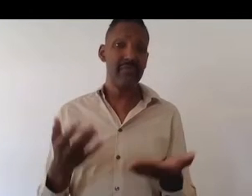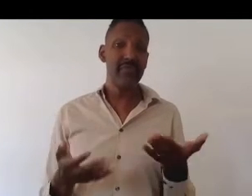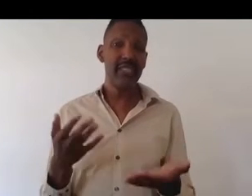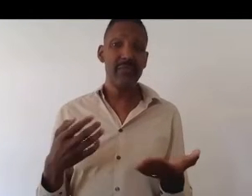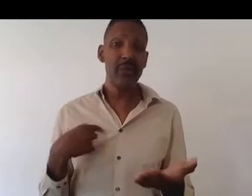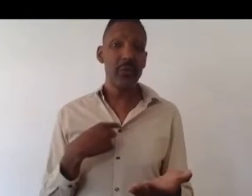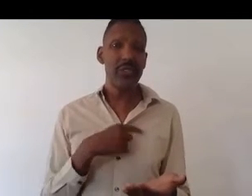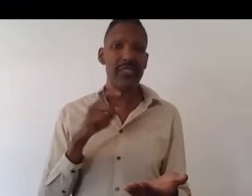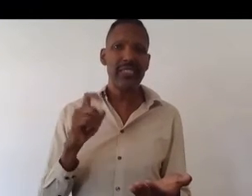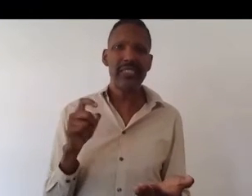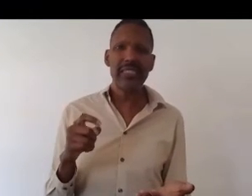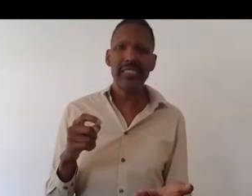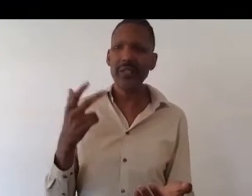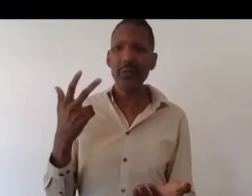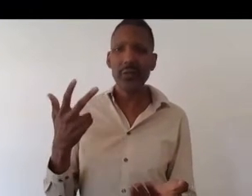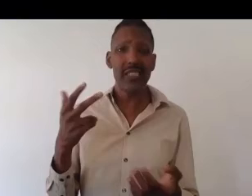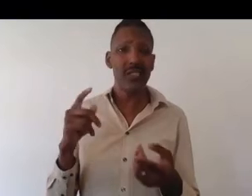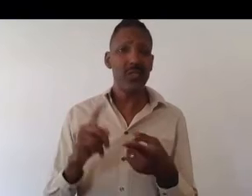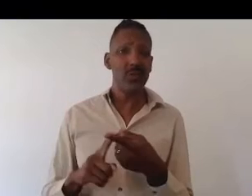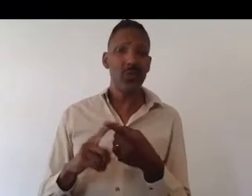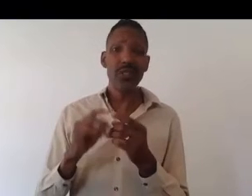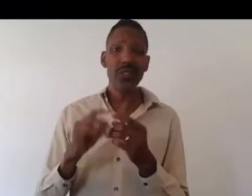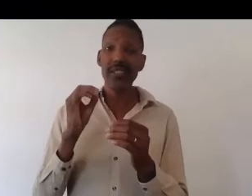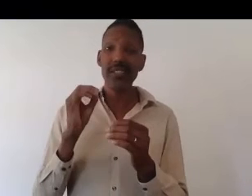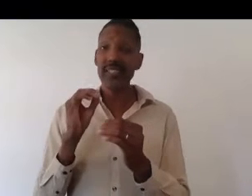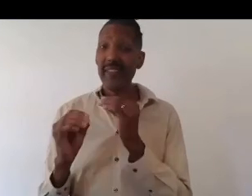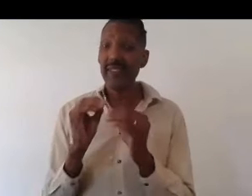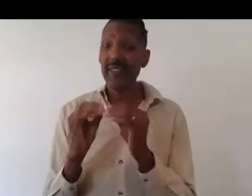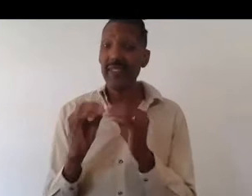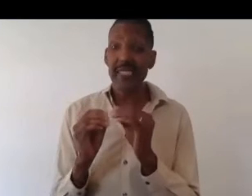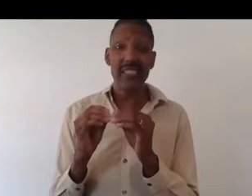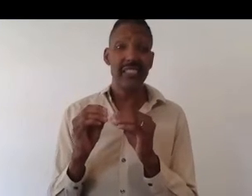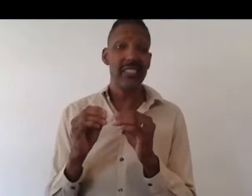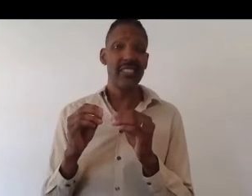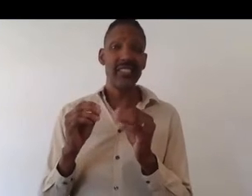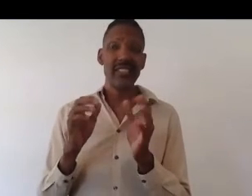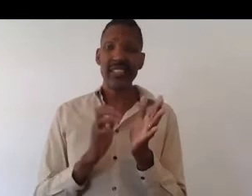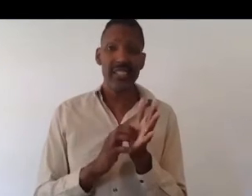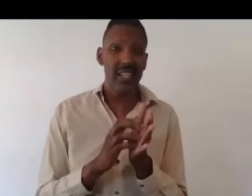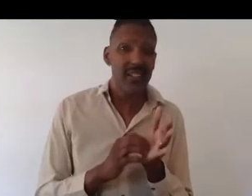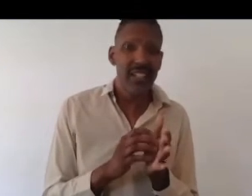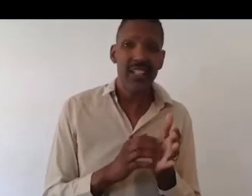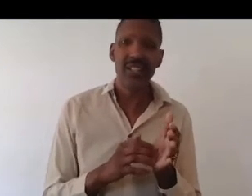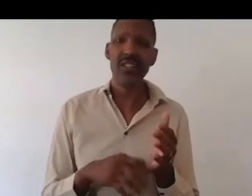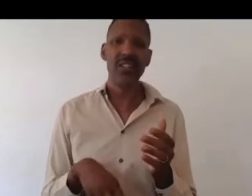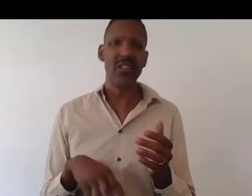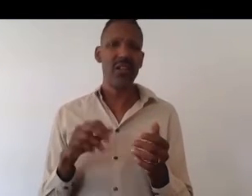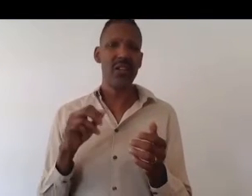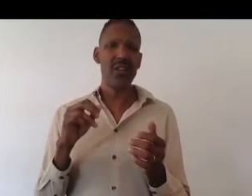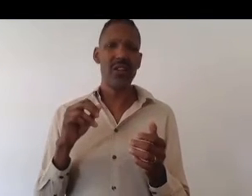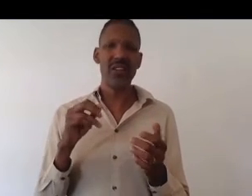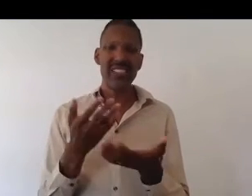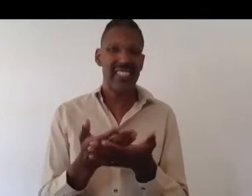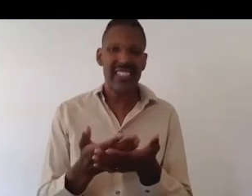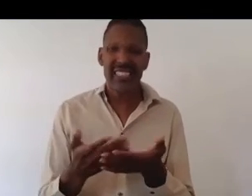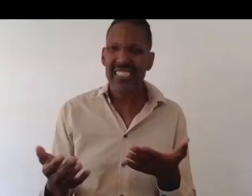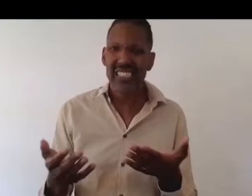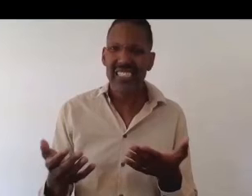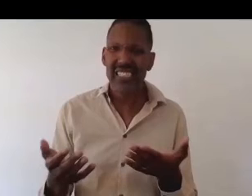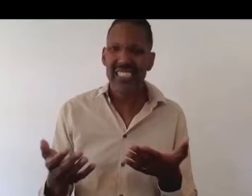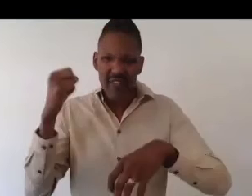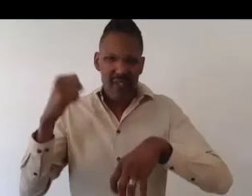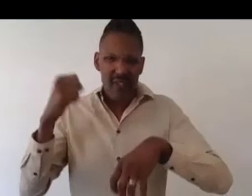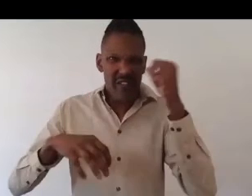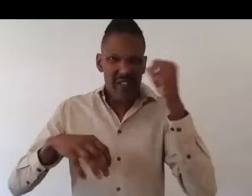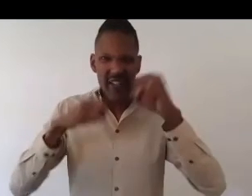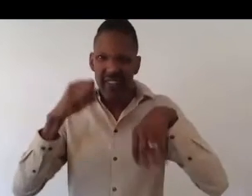those 3 if we're going to try to put this calculator back together again, as we're learning to use this simple tool to take things apart and